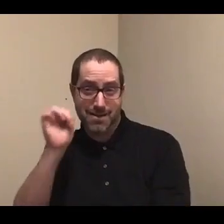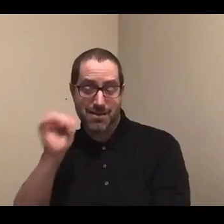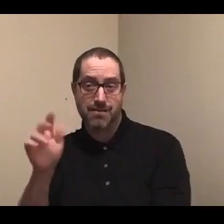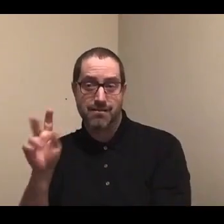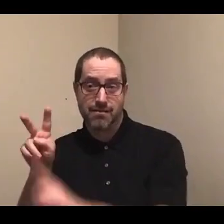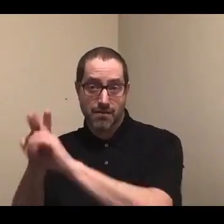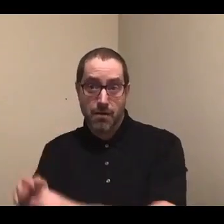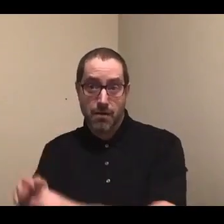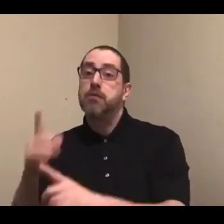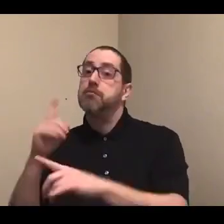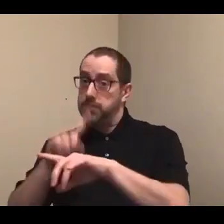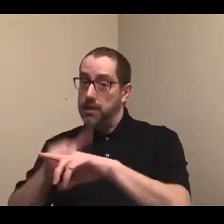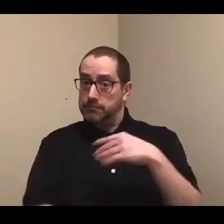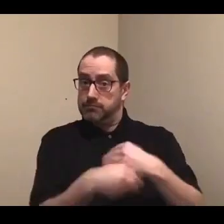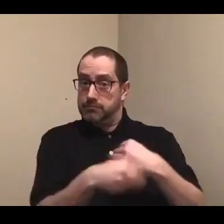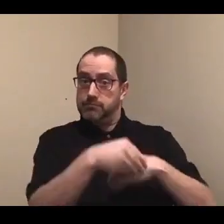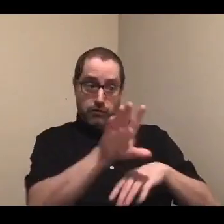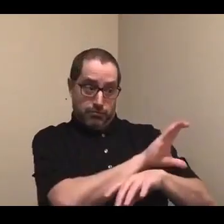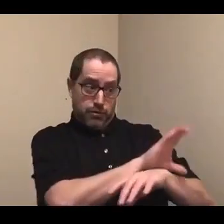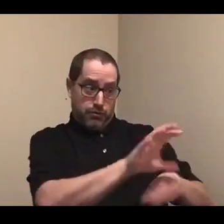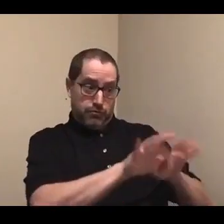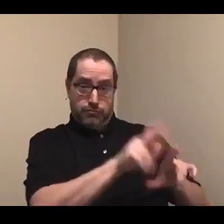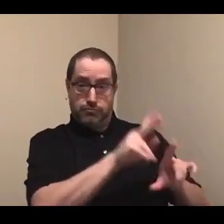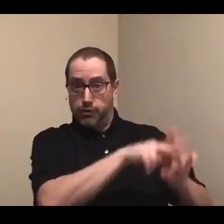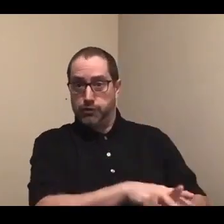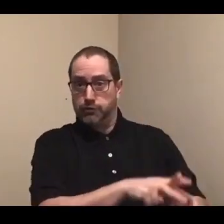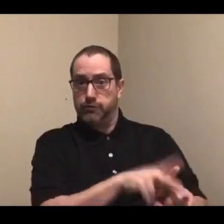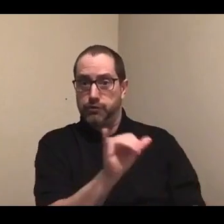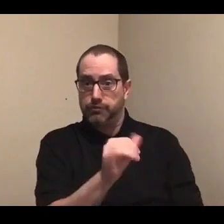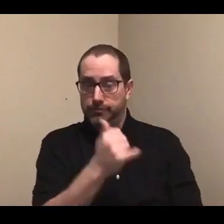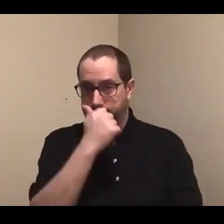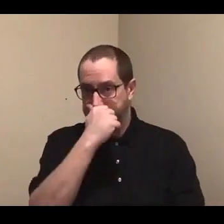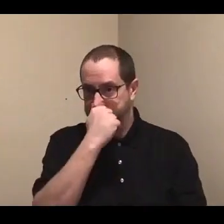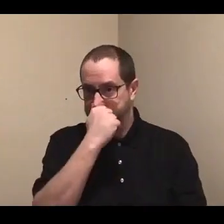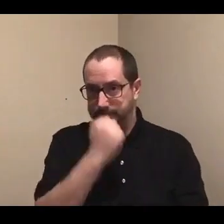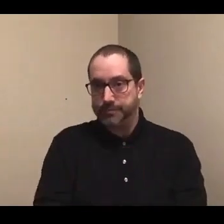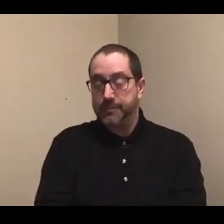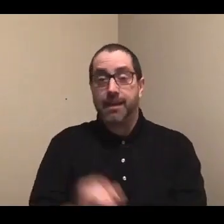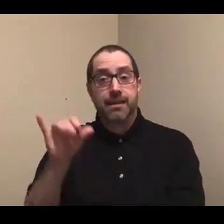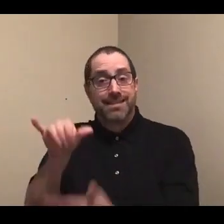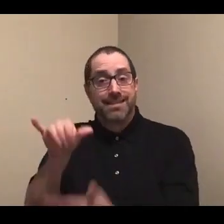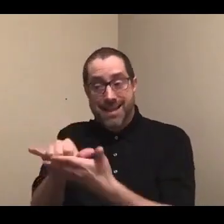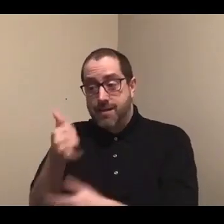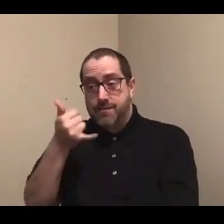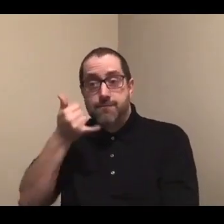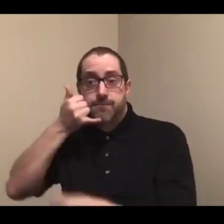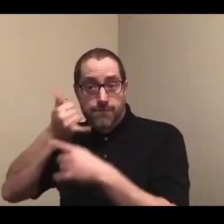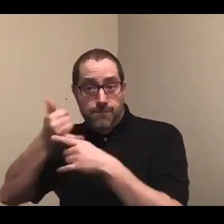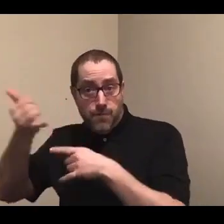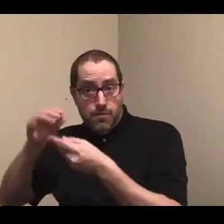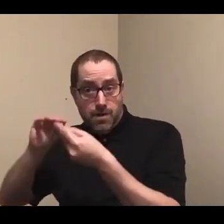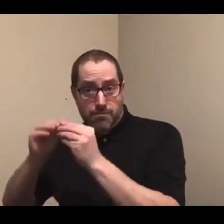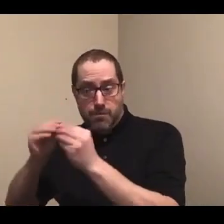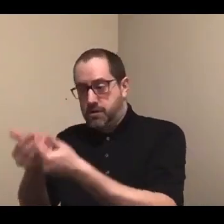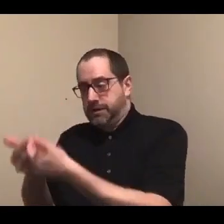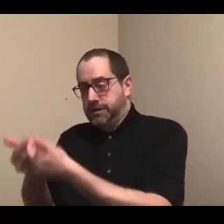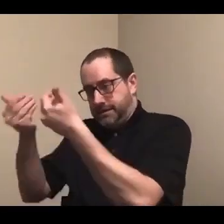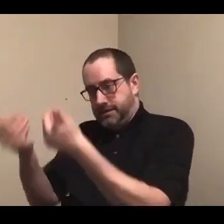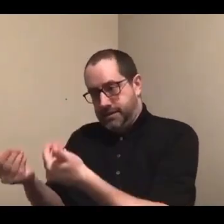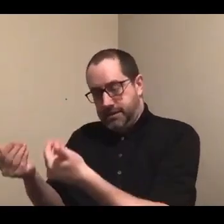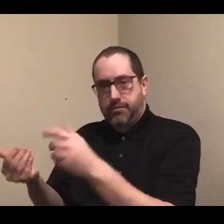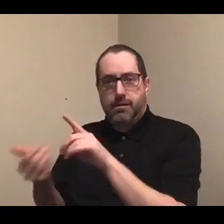through the online system. This phone number has been achieved or set up as a separate number from